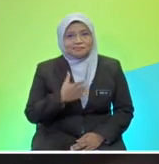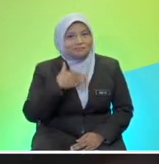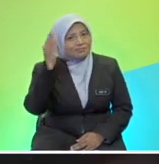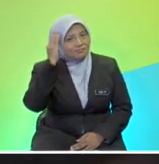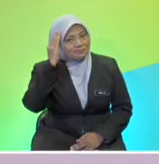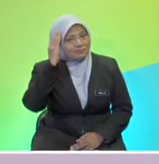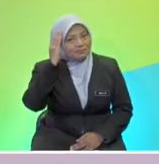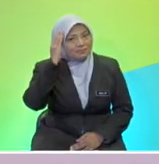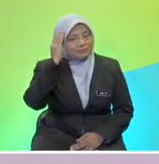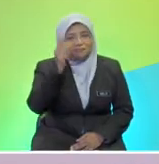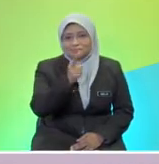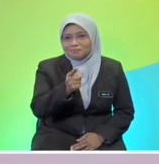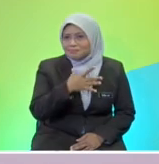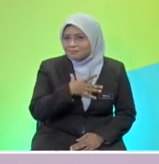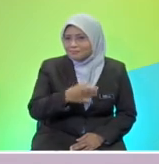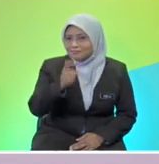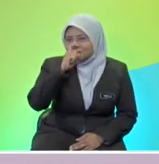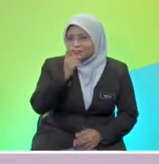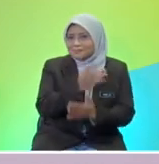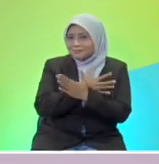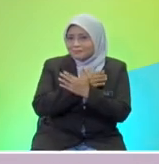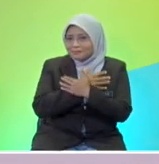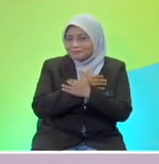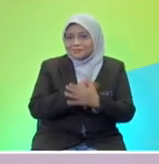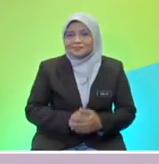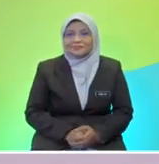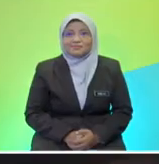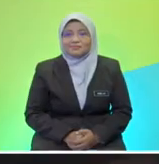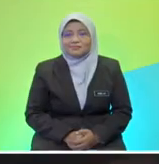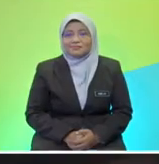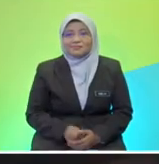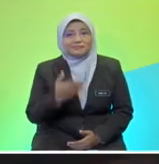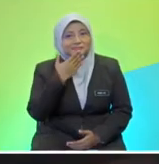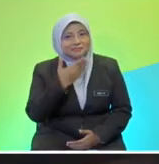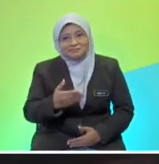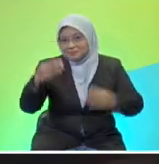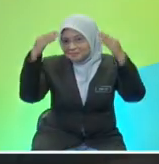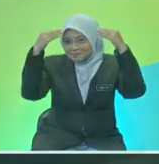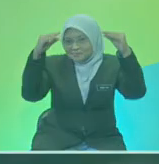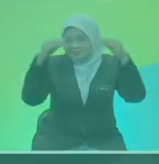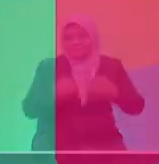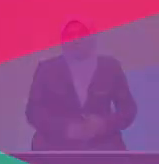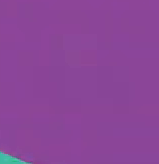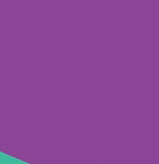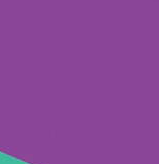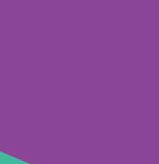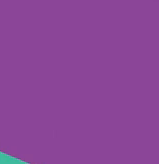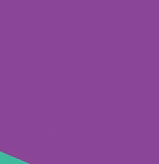so cute and squishy. Thank you, teacher. You're most welcome. So cute. Hello, hello,